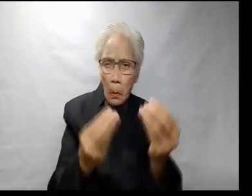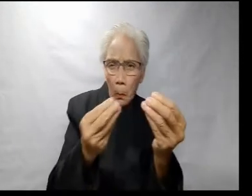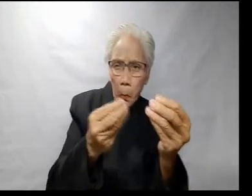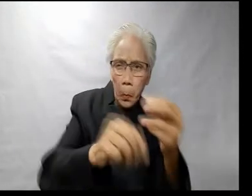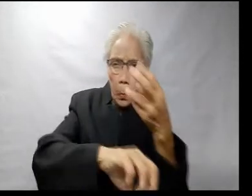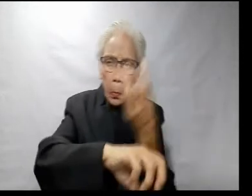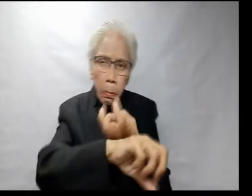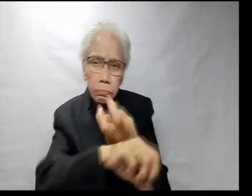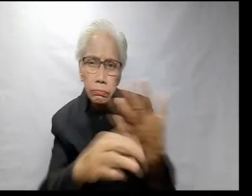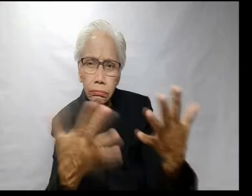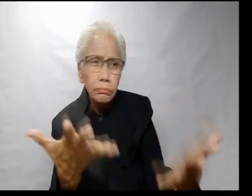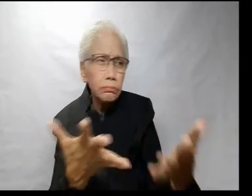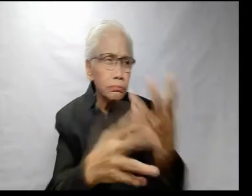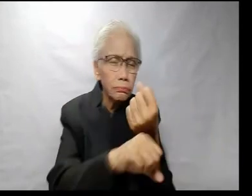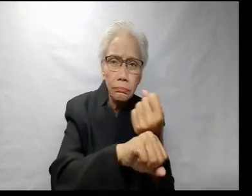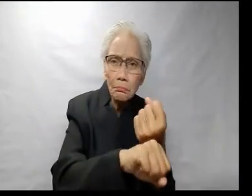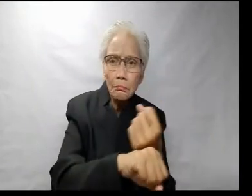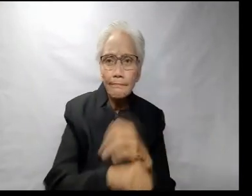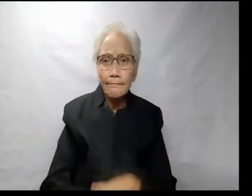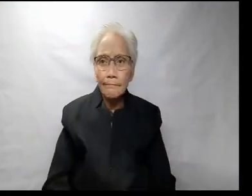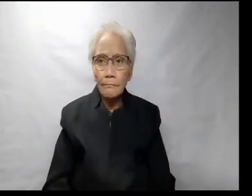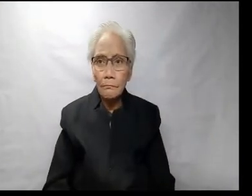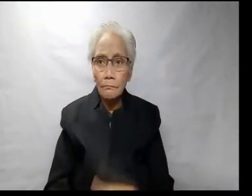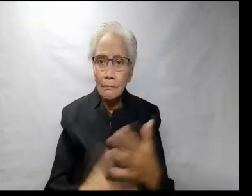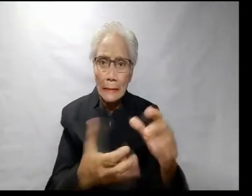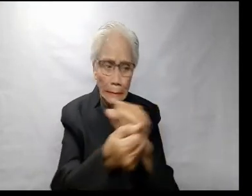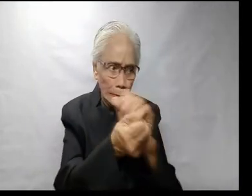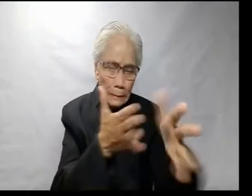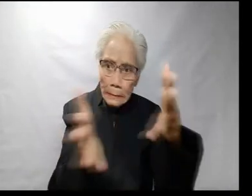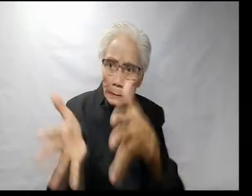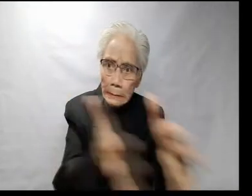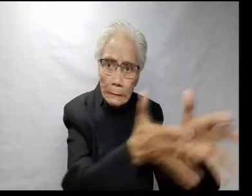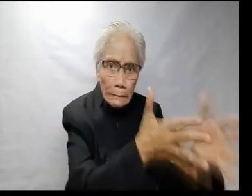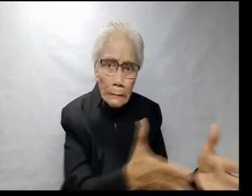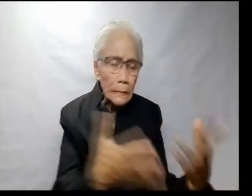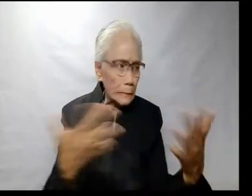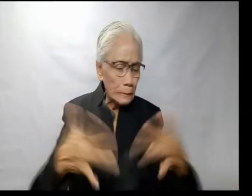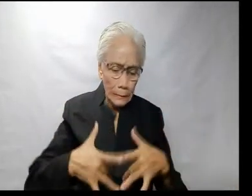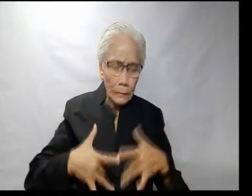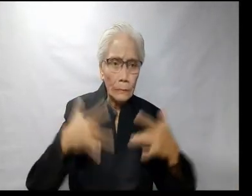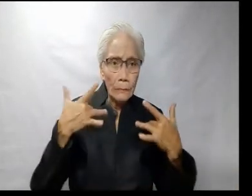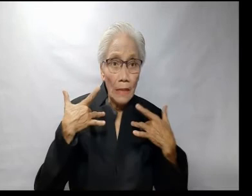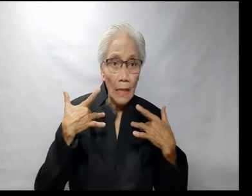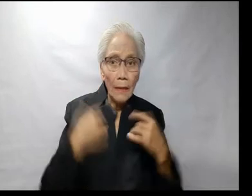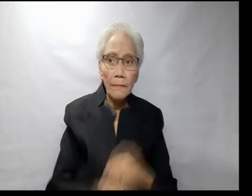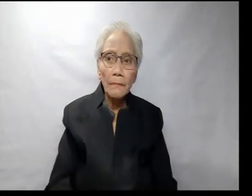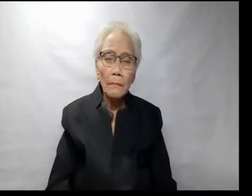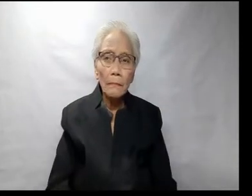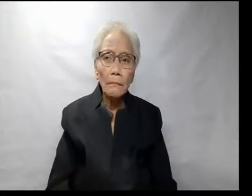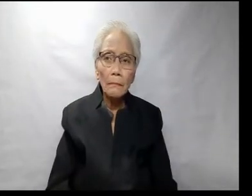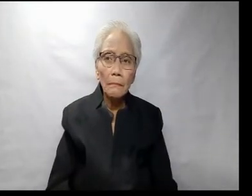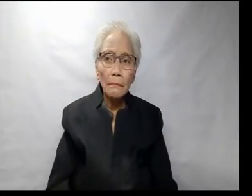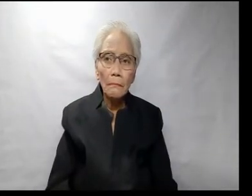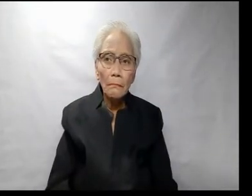Dilapidated buildings? Dusts and bones and chiseled stone? The scraps of self, the